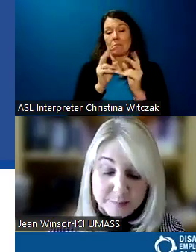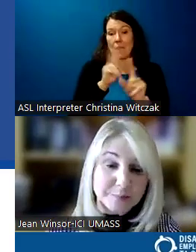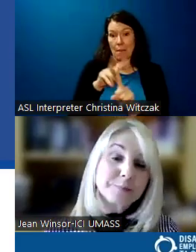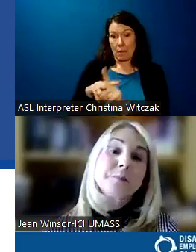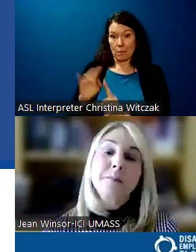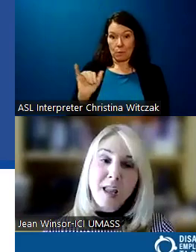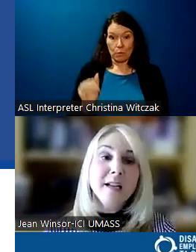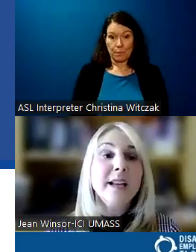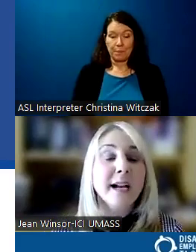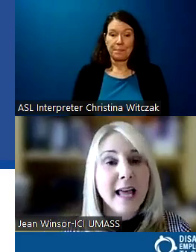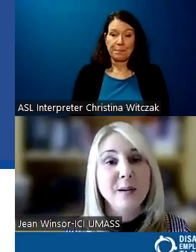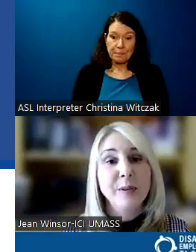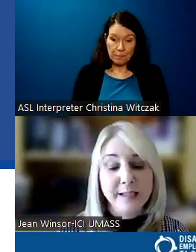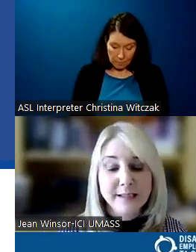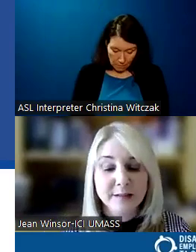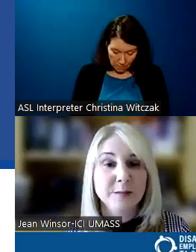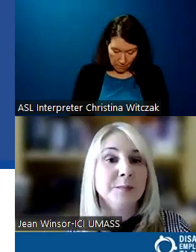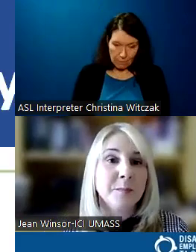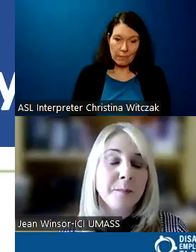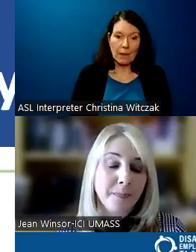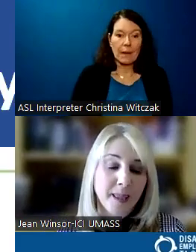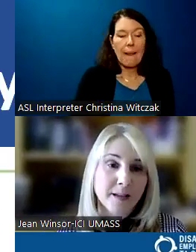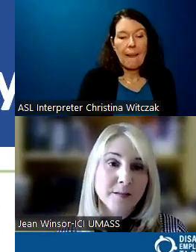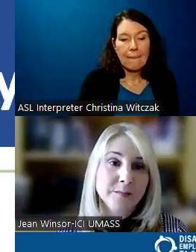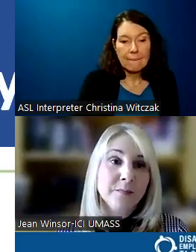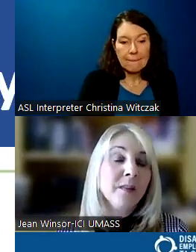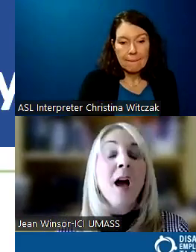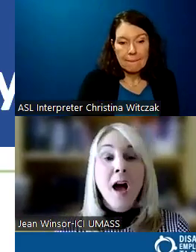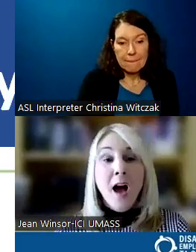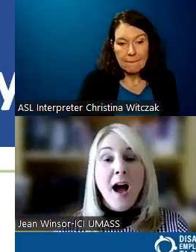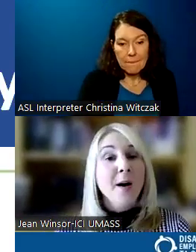field. Next slide, please.